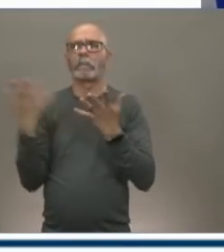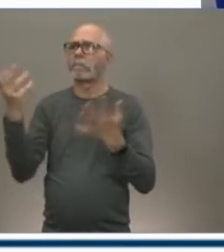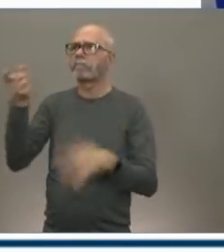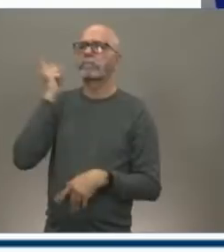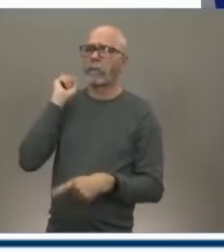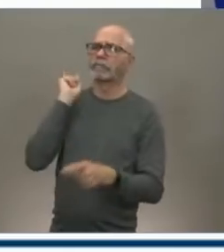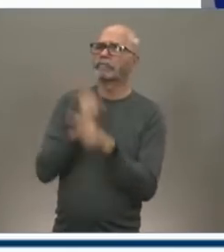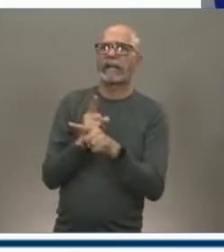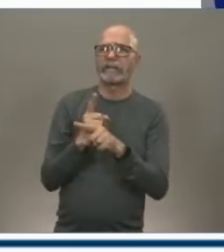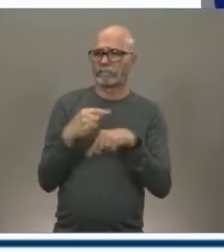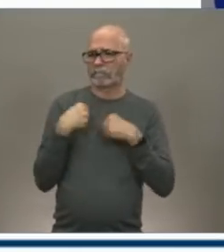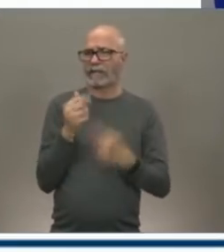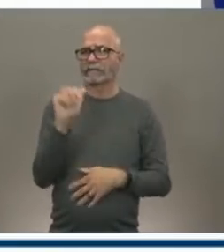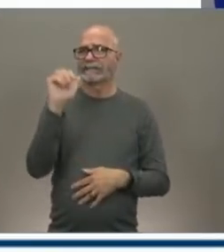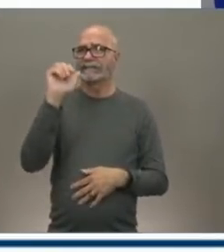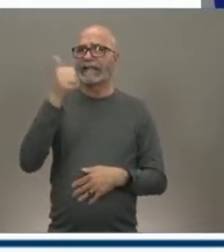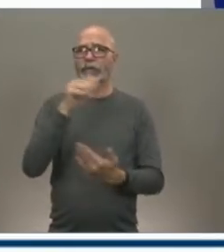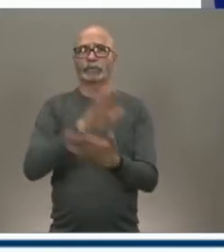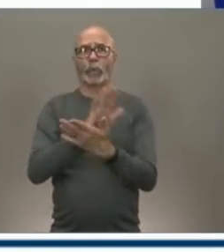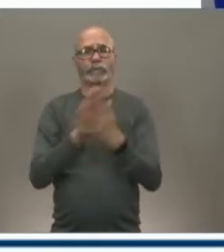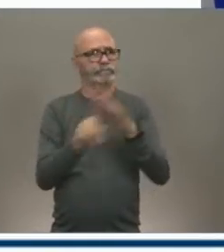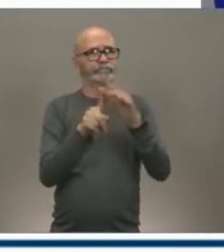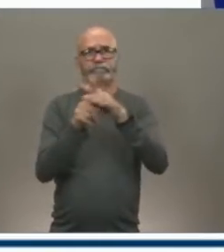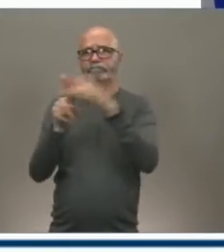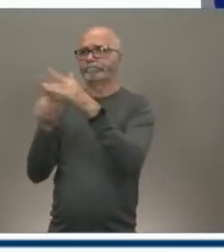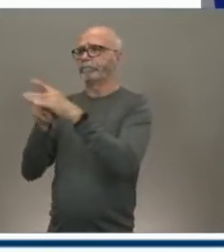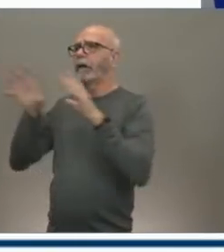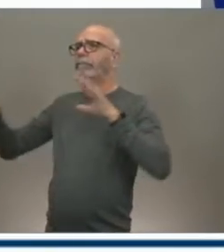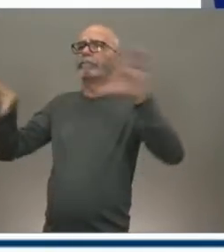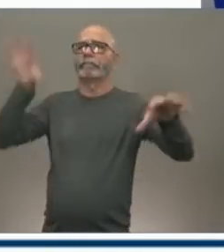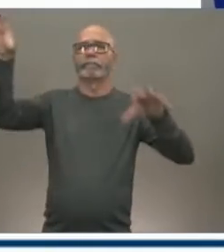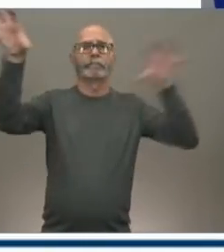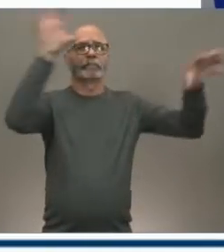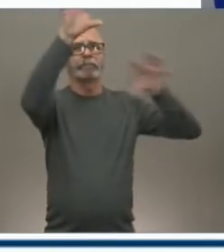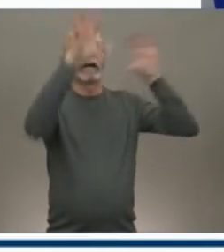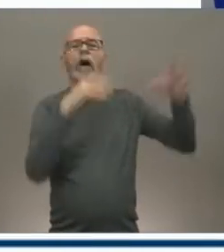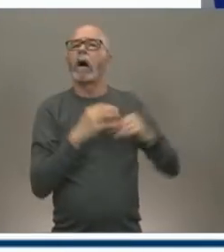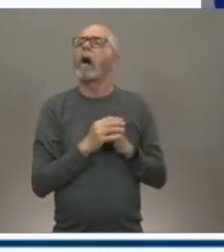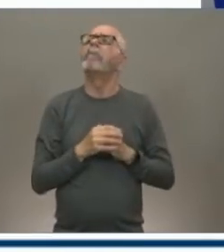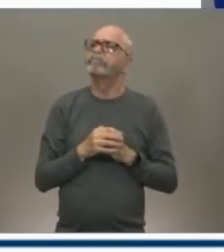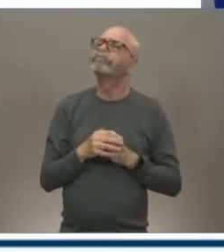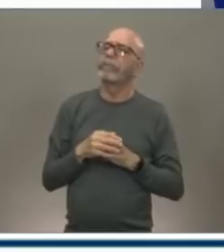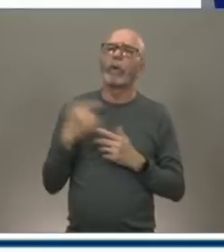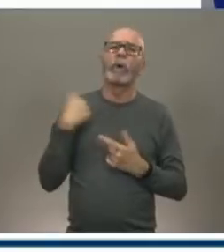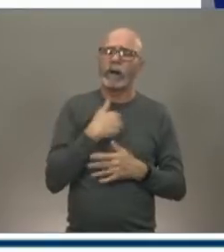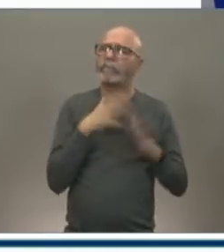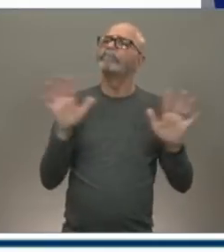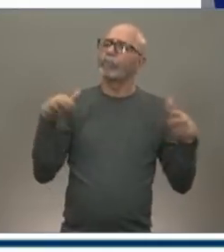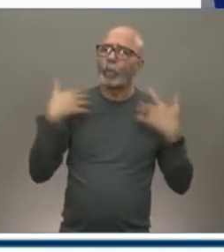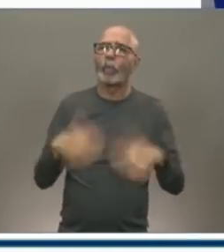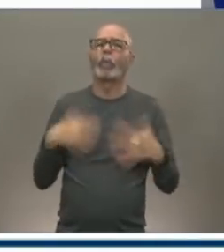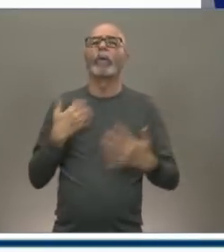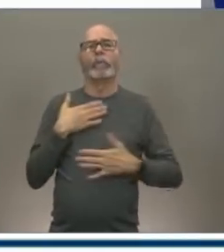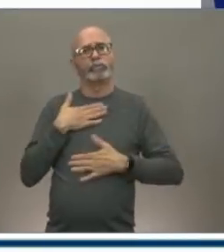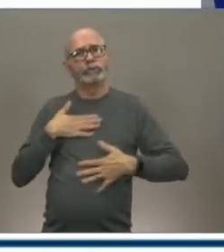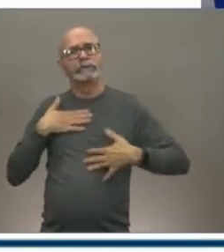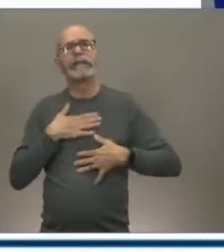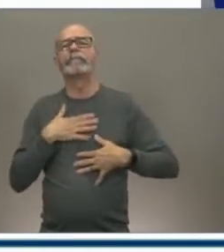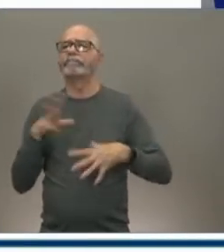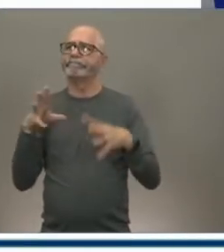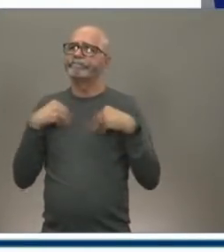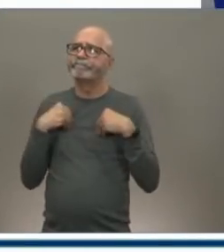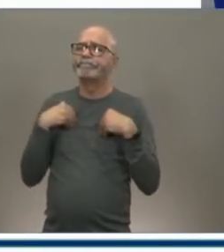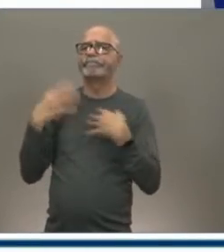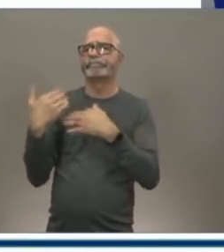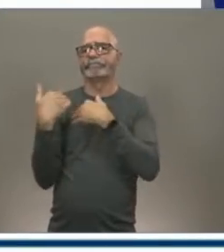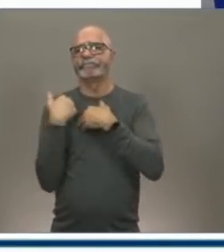To this point, none of that has been transferred within schools. We're very grateful for that. but we'll continue to make sure